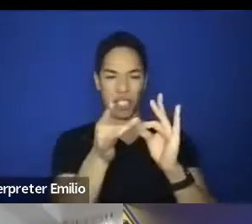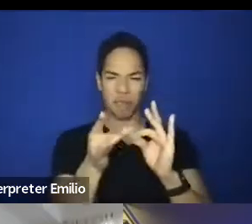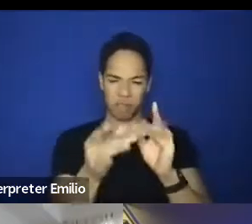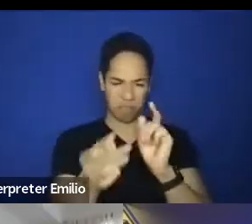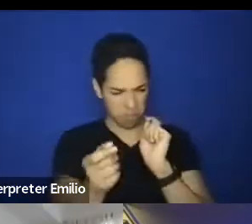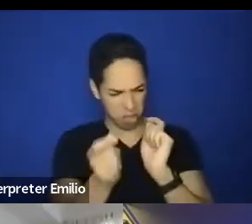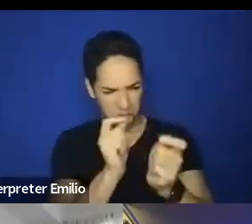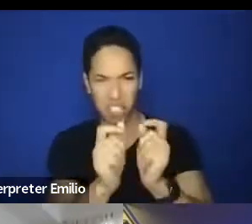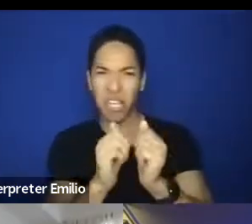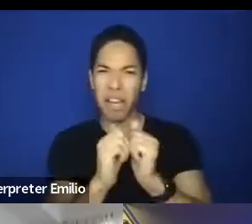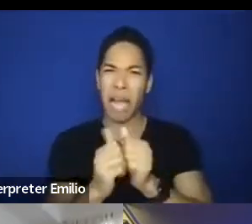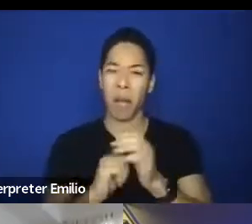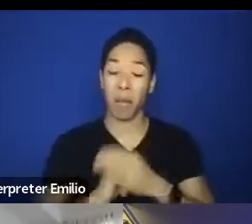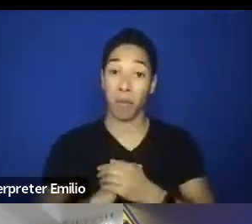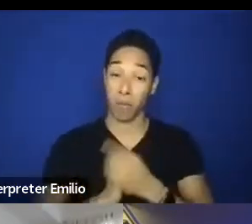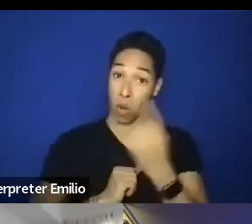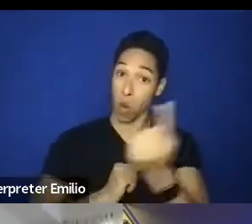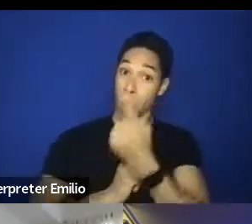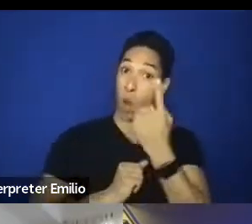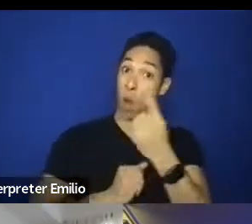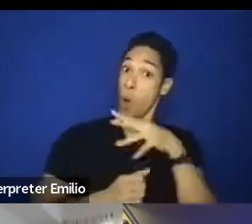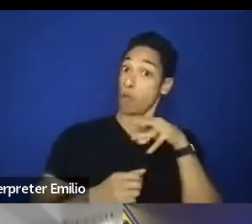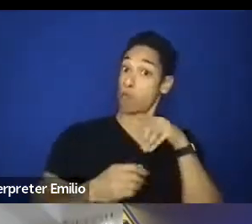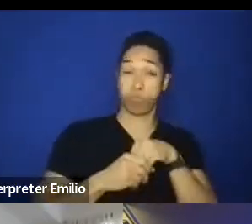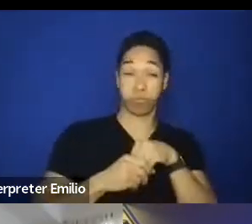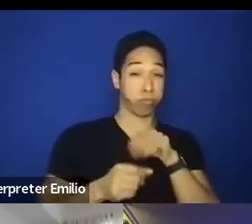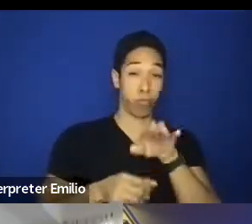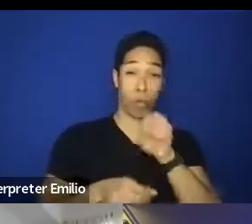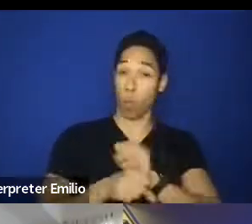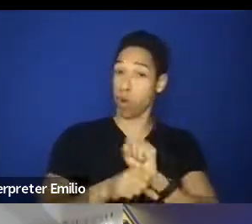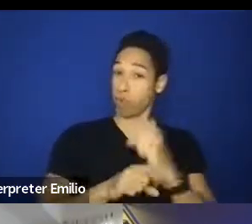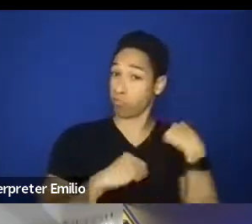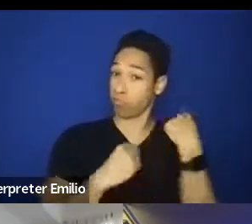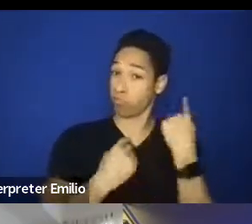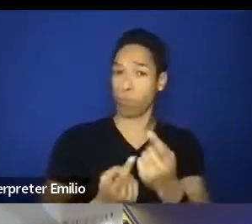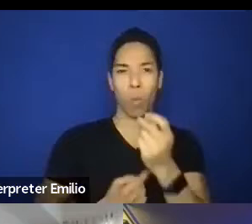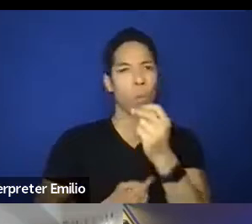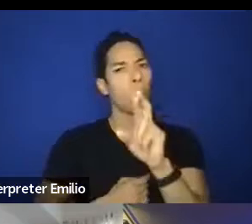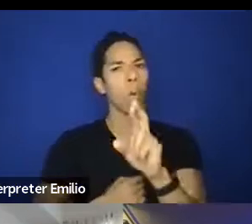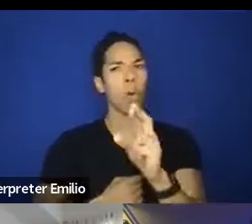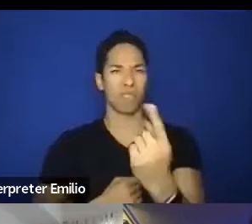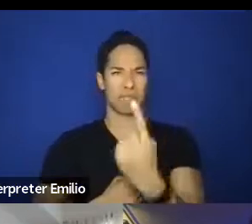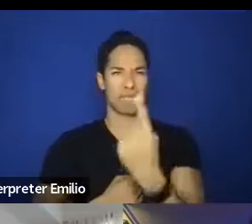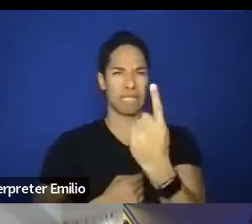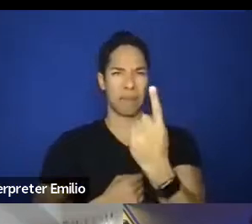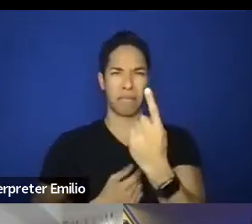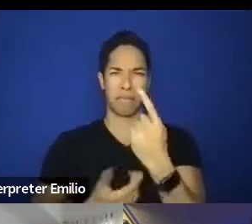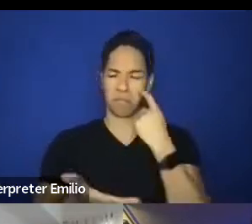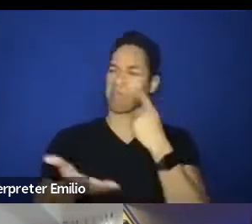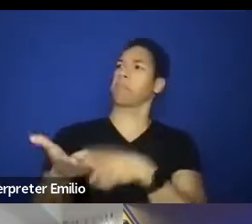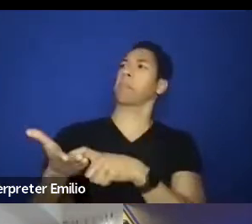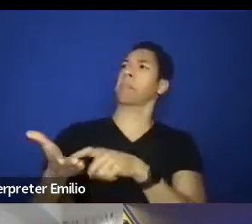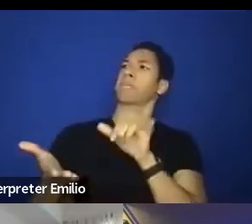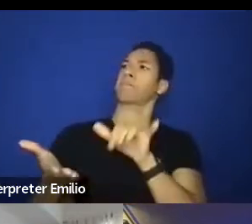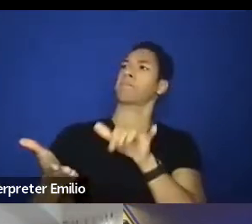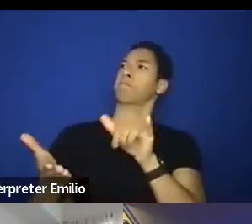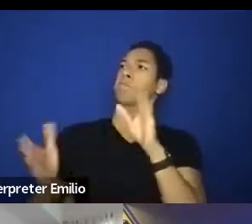work, or has something specific caused your perspective to shift?